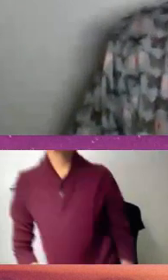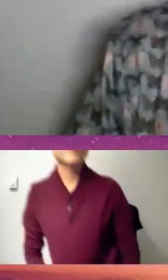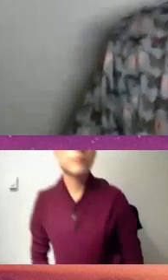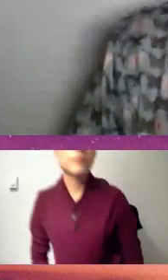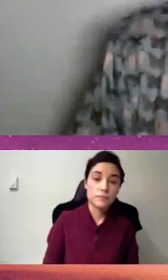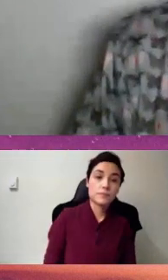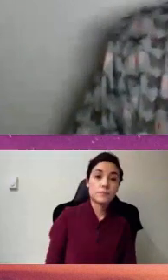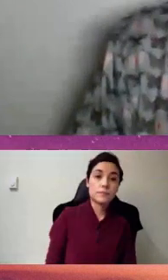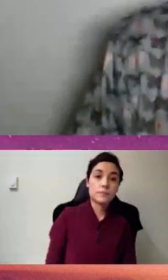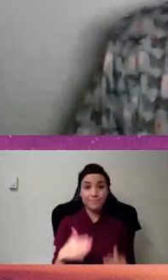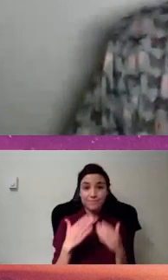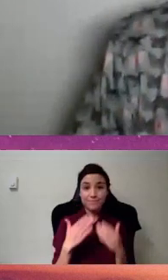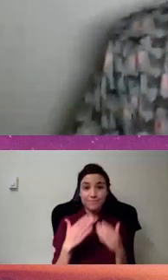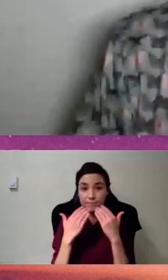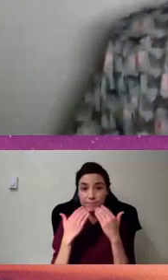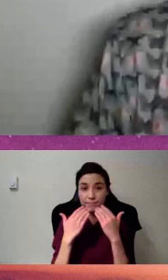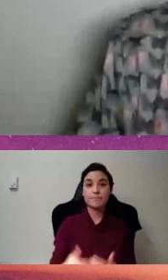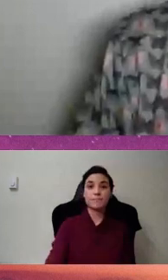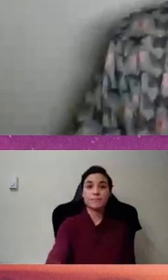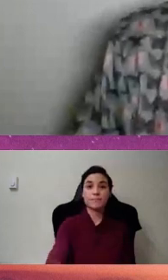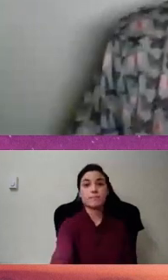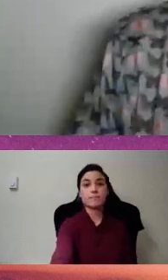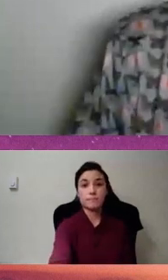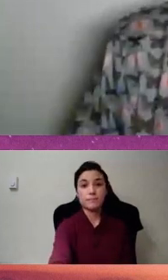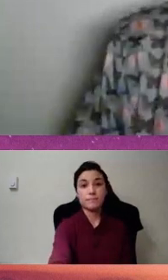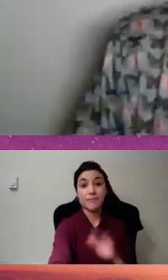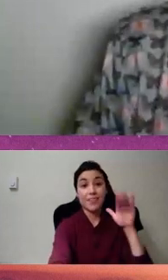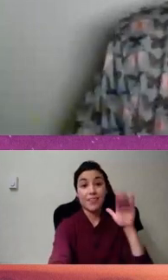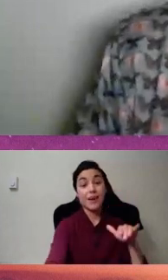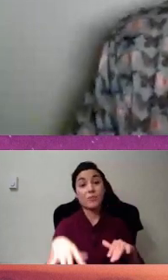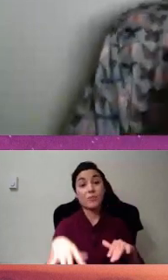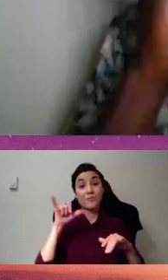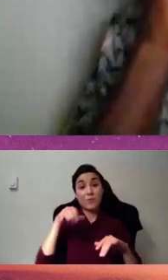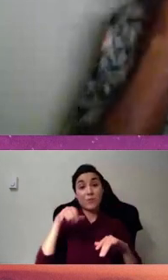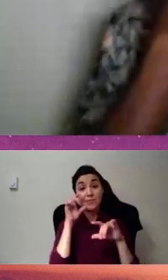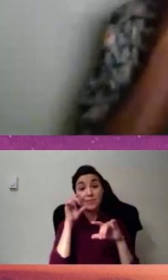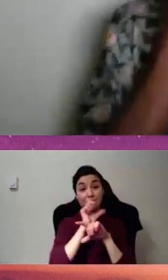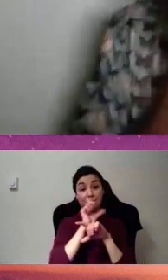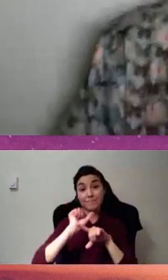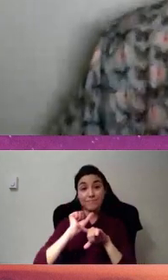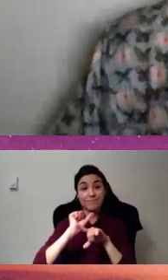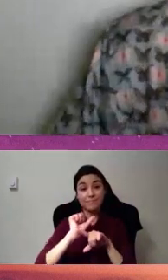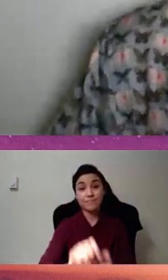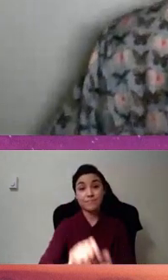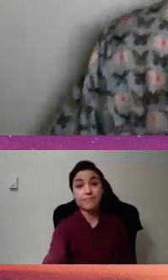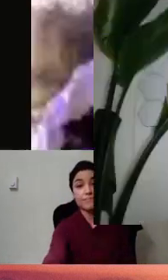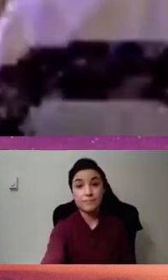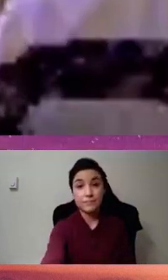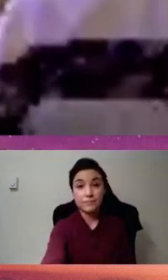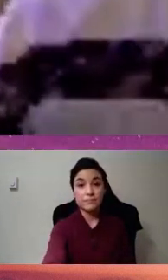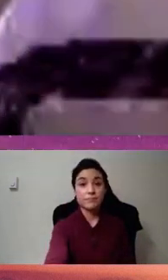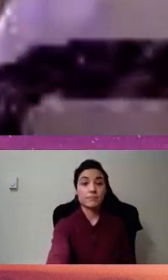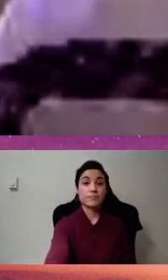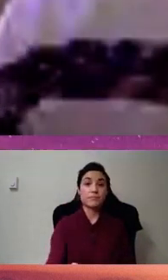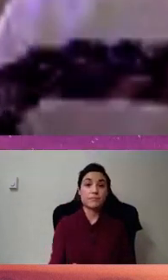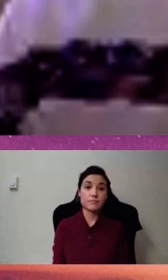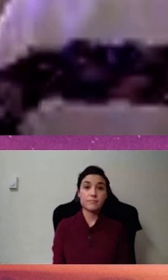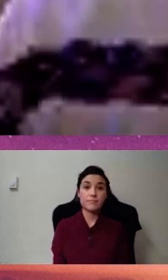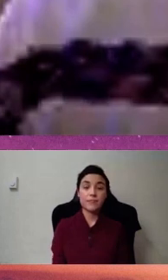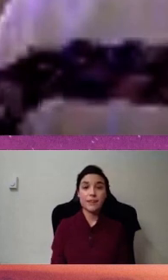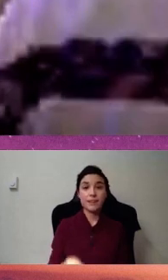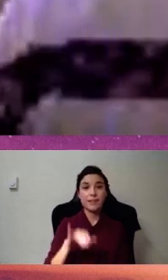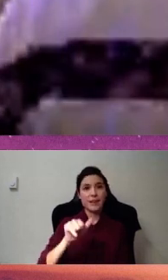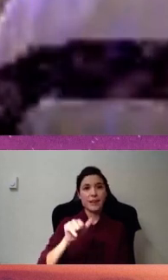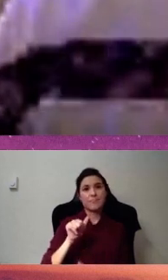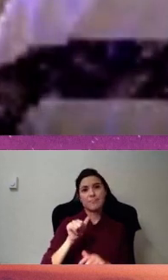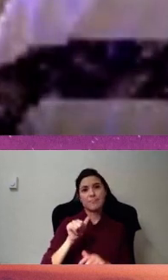Thank you, Ara, for that. That was amazing. Amazing. And that it's a perfect segue into what I wanted to